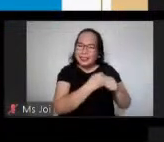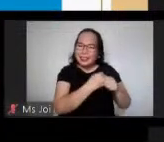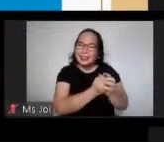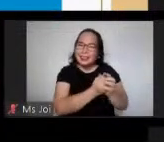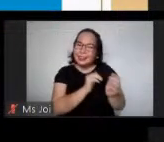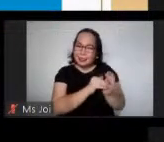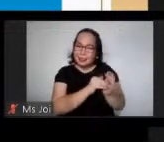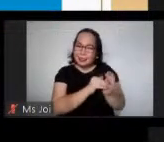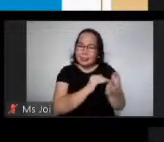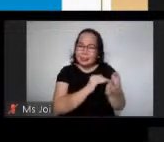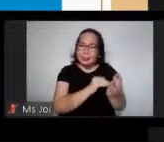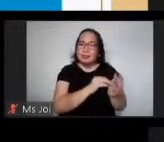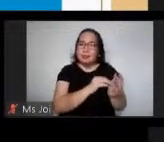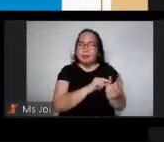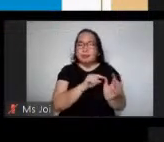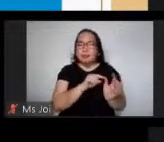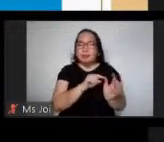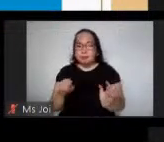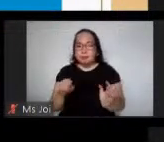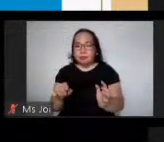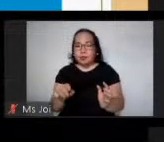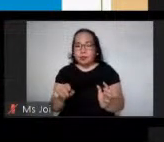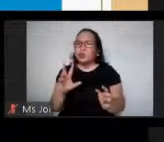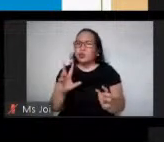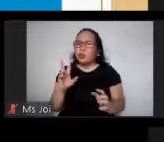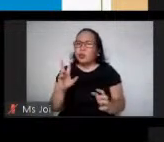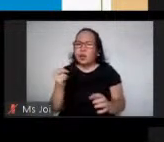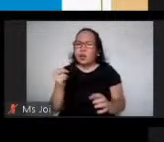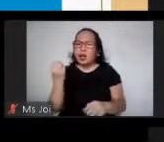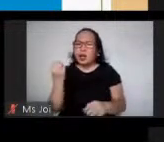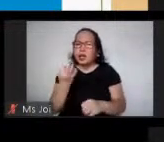When you wash your hands, when are the times you should wash your hands?